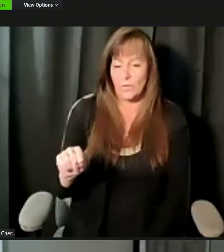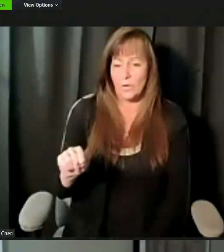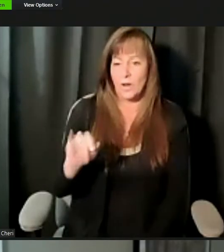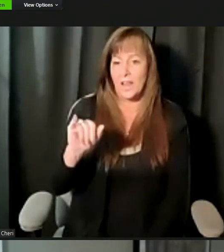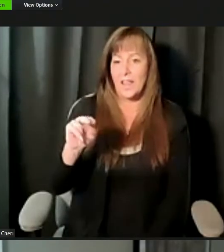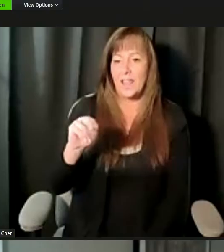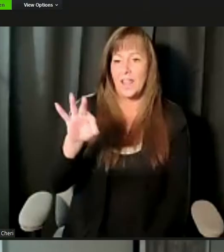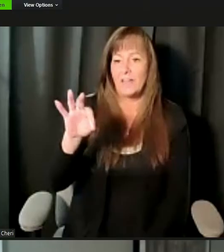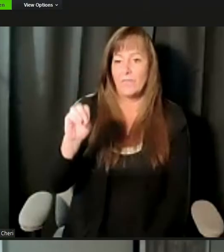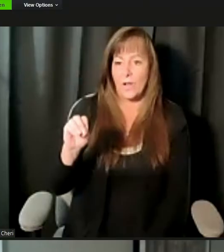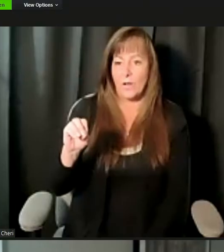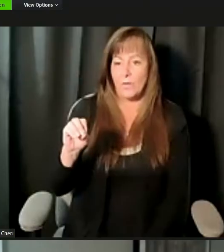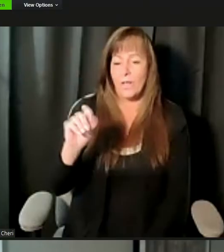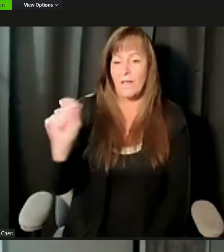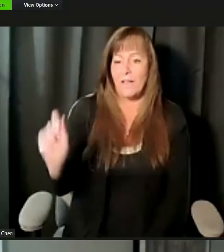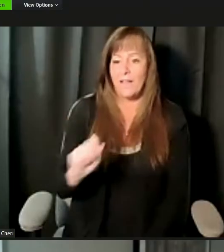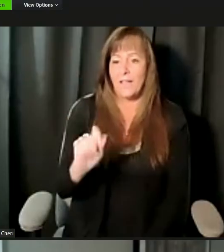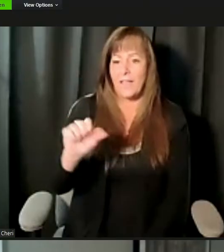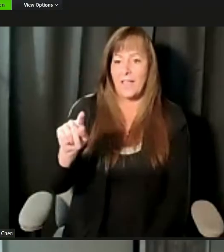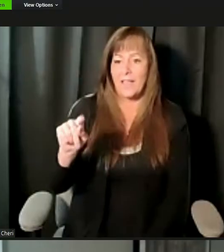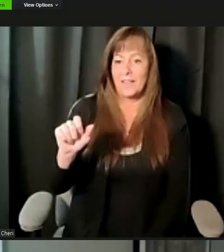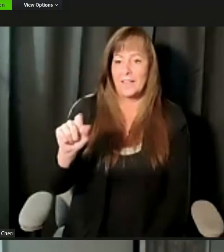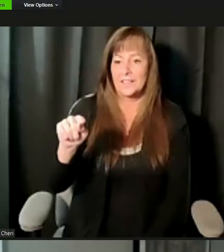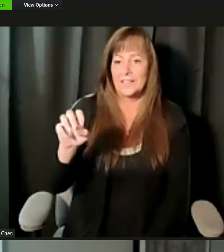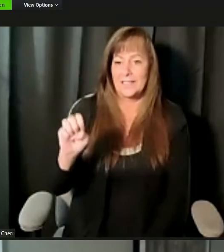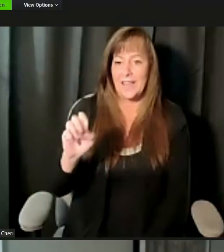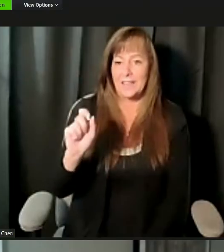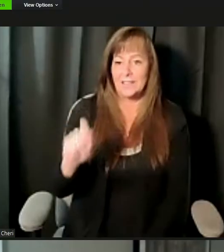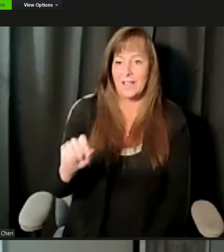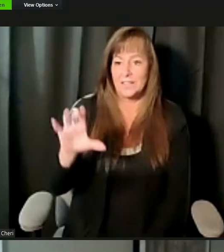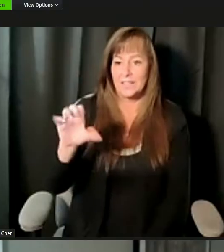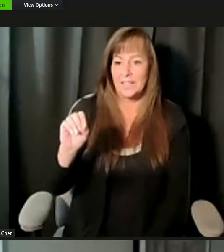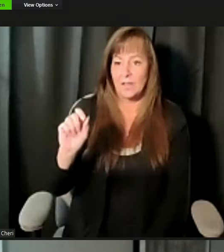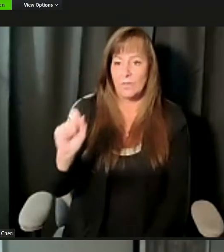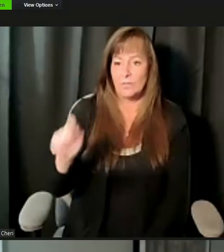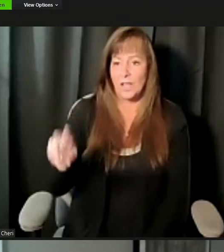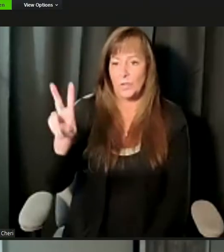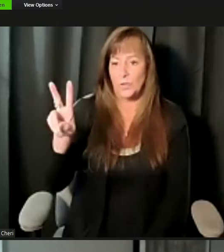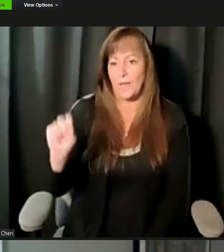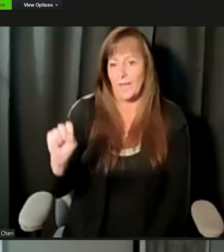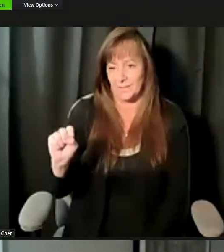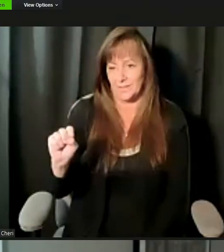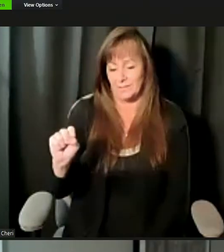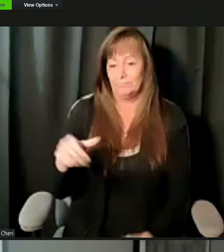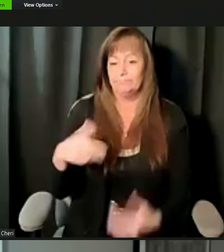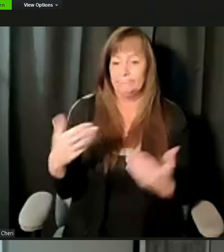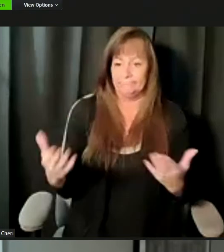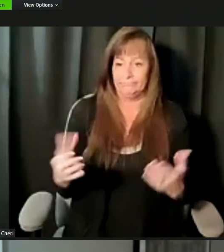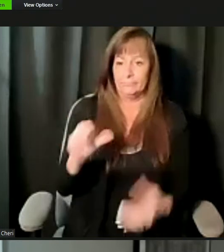media_info@state.co.us. I just want to make sure we can get through as many of you as possible in the time that we have today. So Vicente, I'm going to take it over to you.